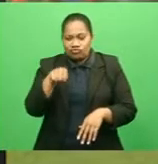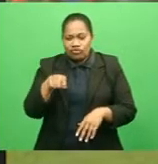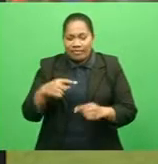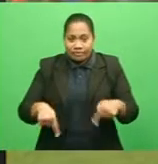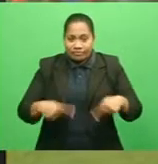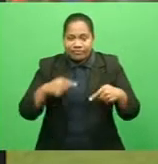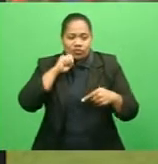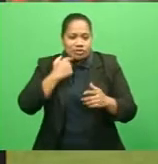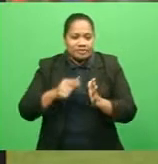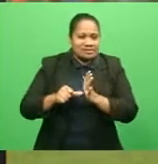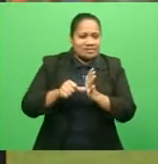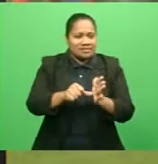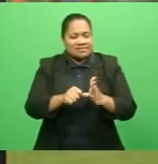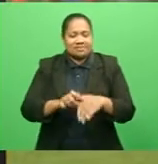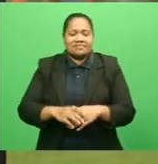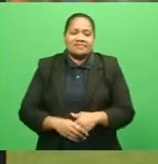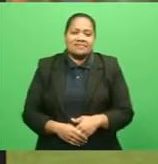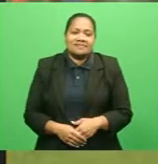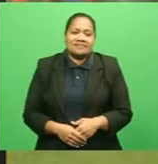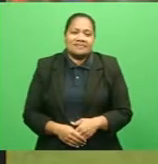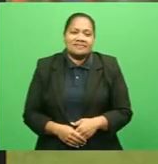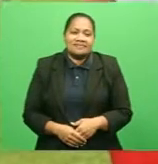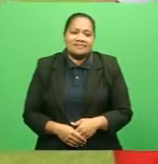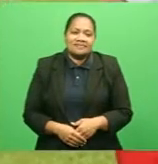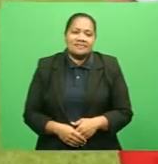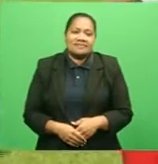league games. Karlaini Tavi has more.